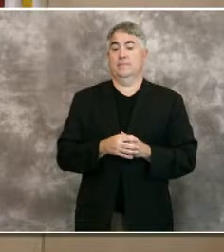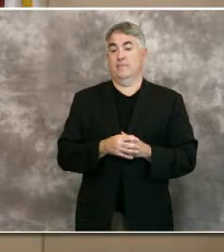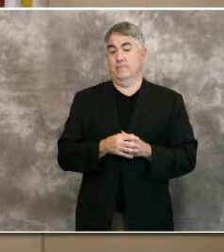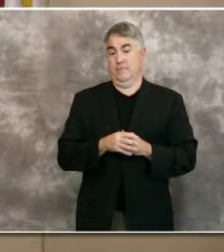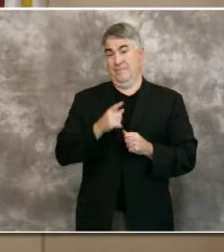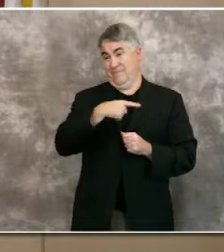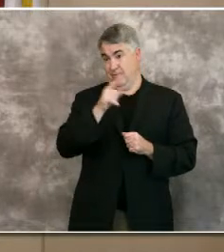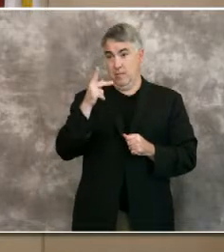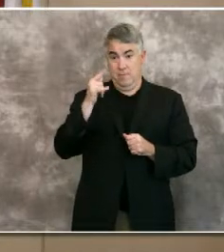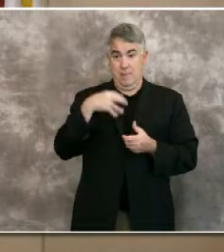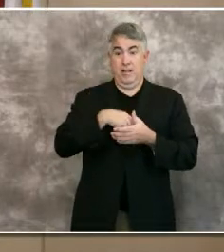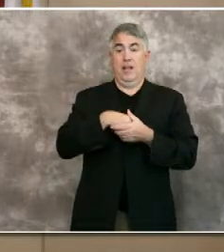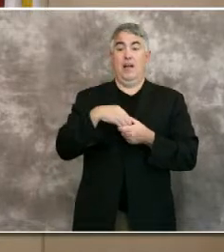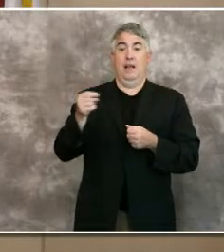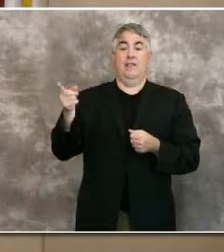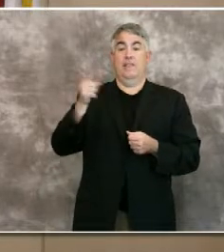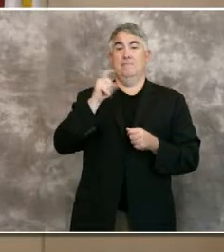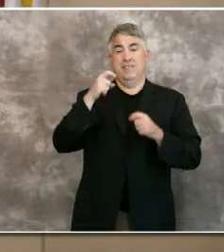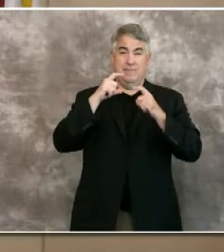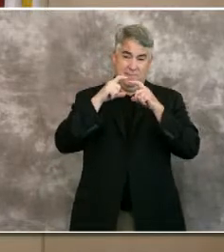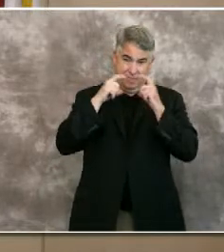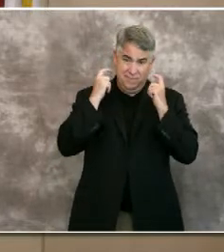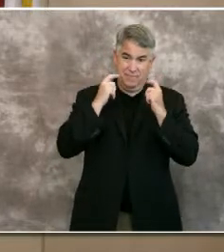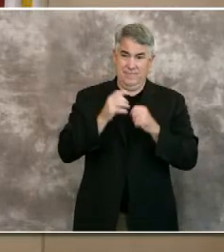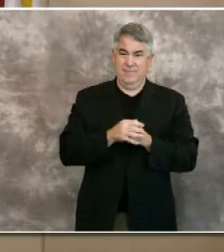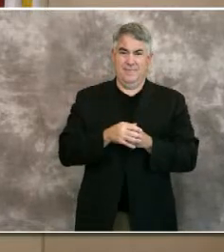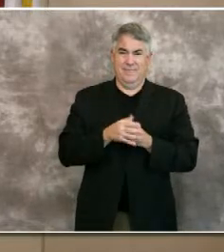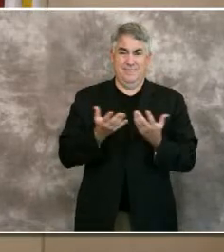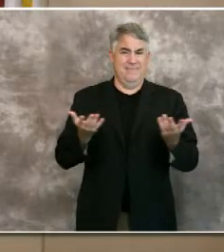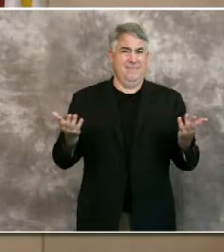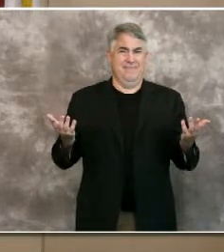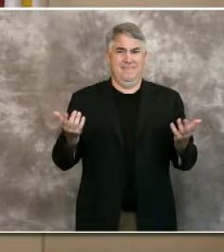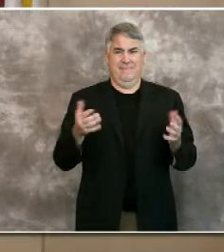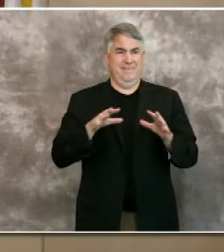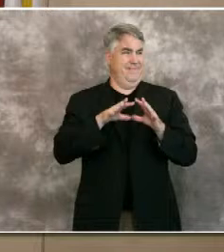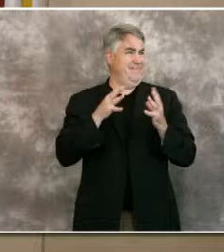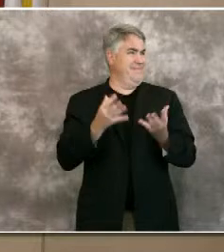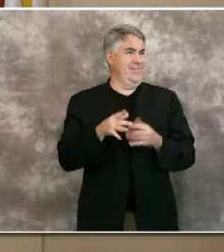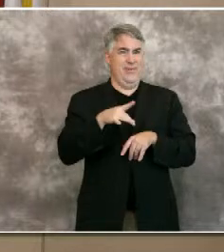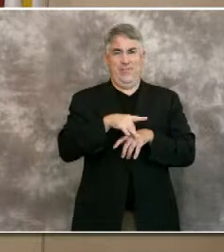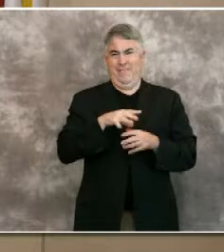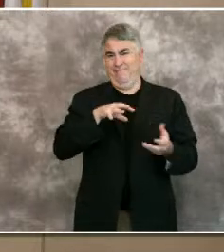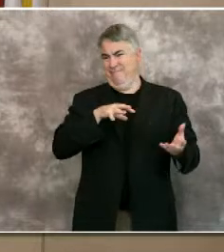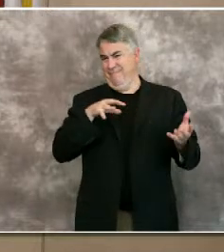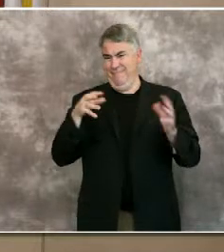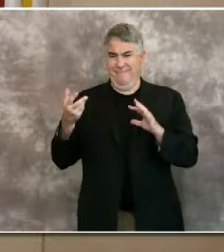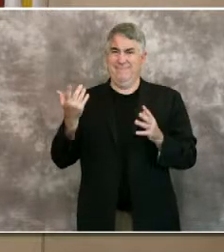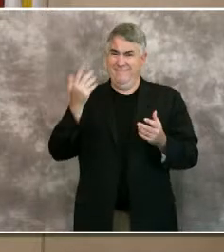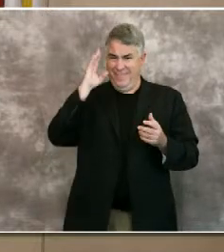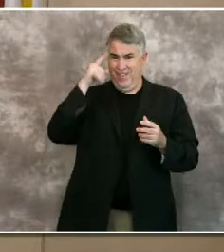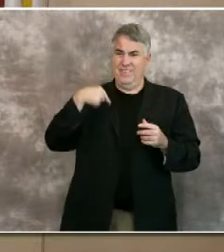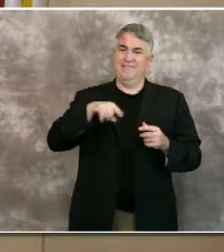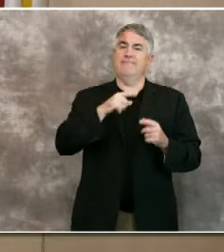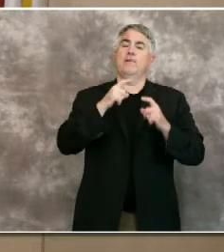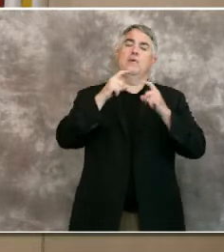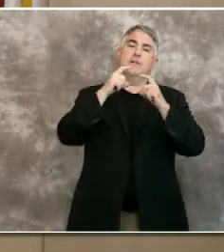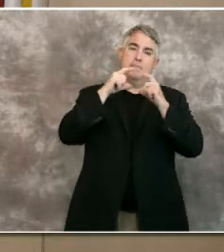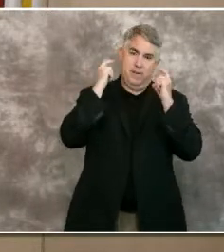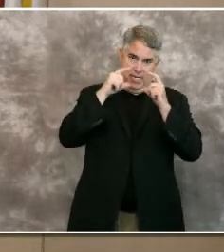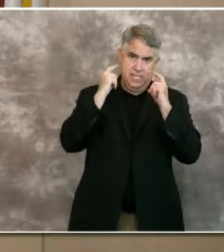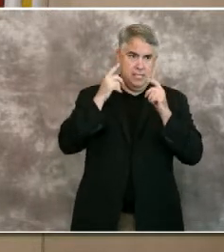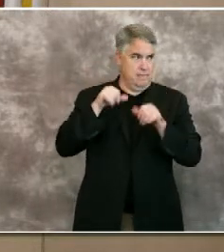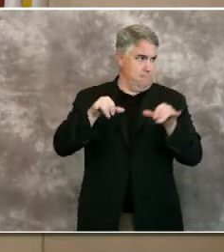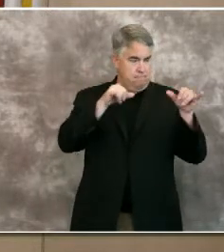all emerge from this pandemic and be stronger together. Remember to wear a mask. It's an